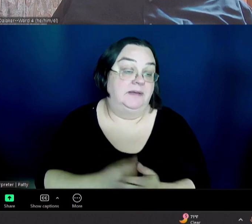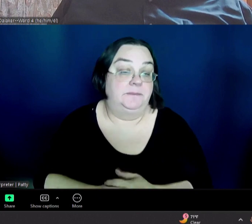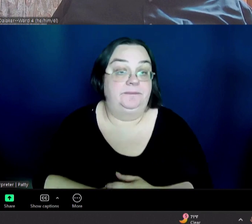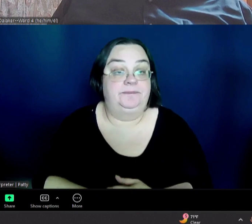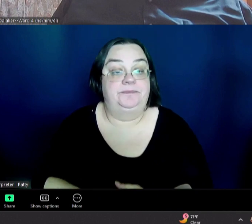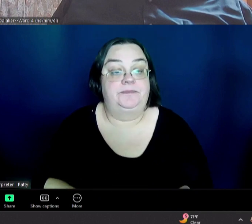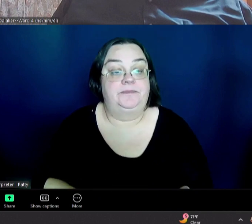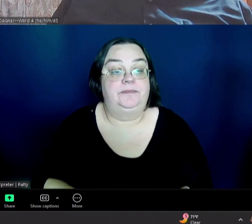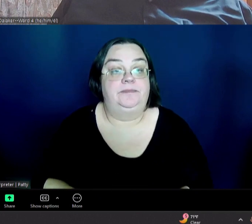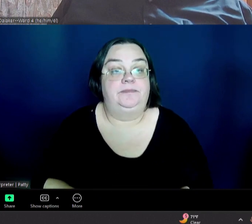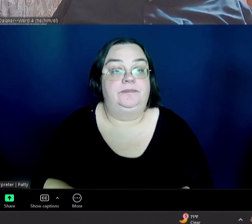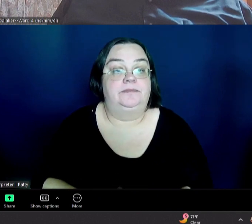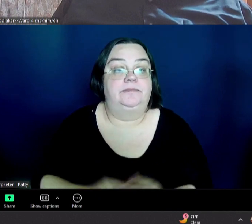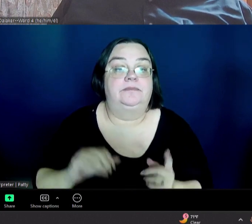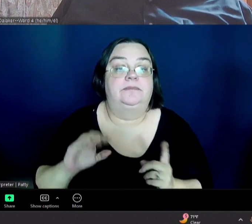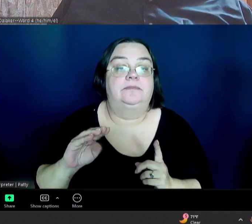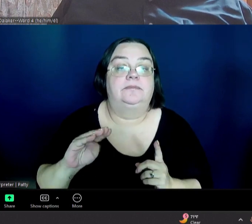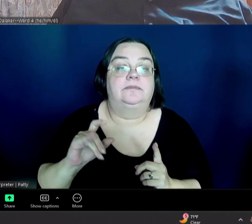Councilmember White?